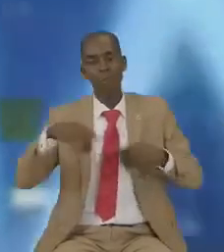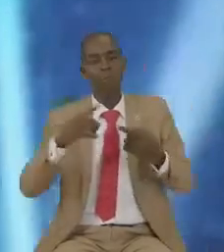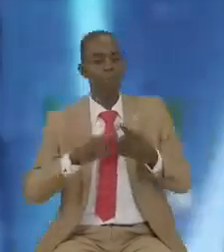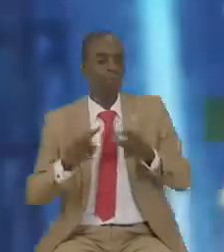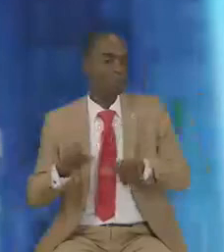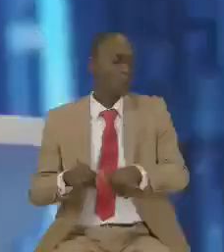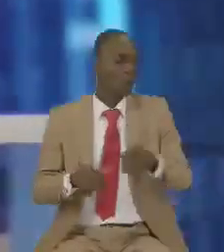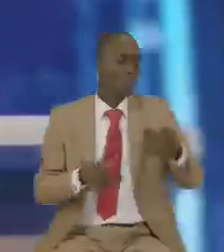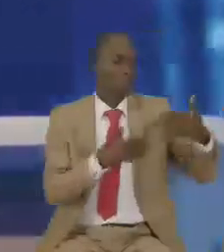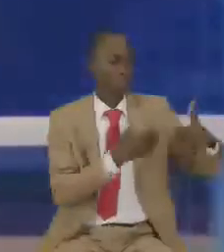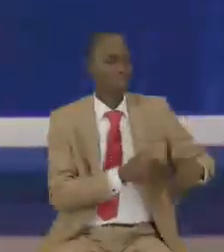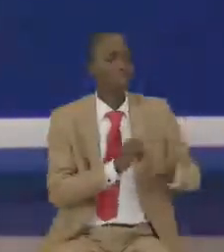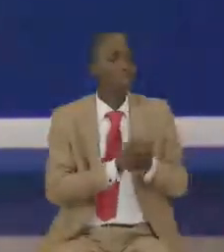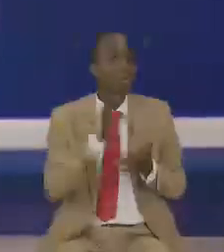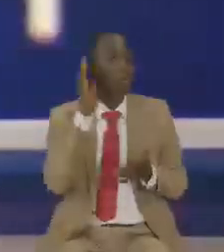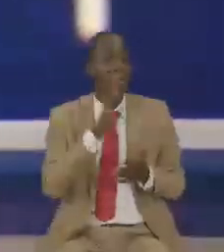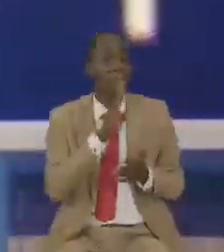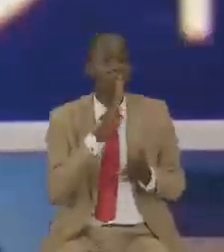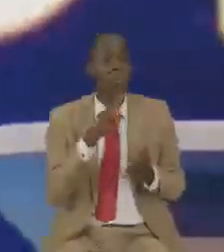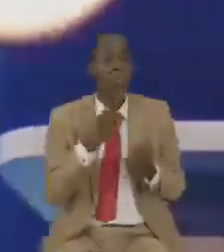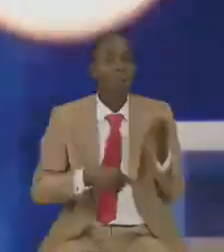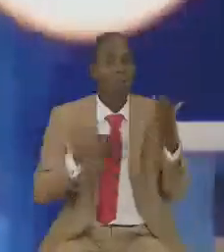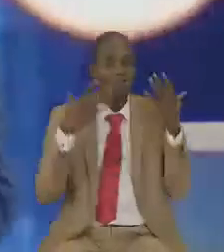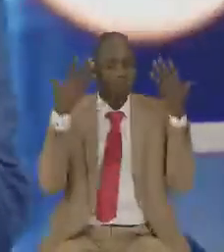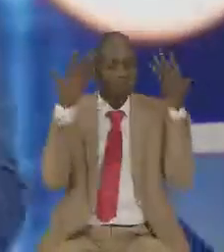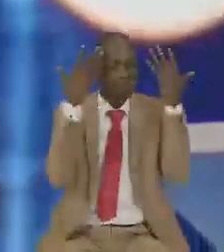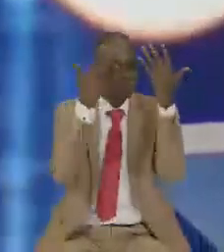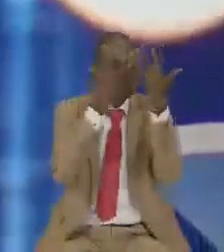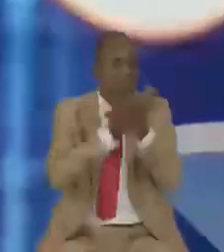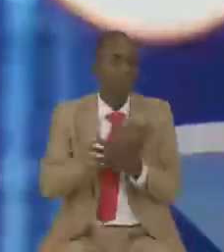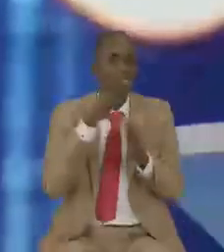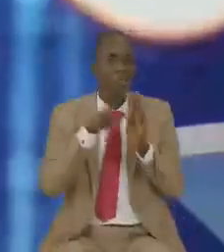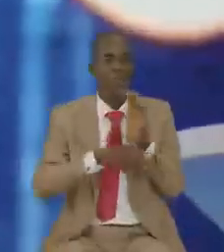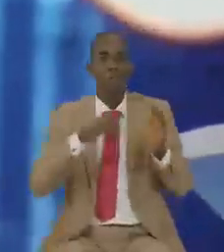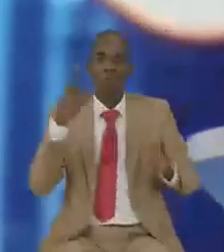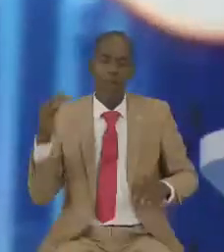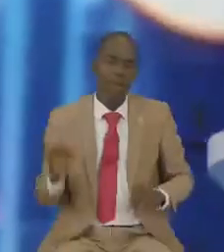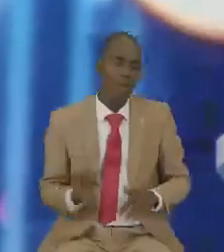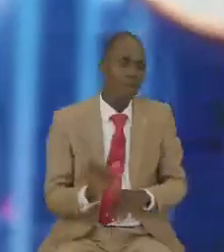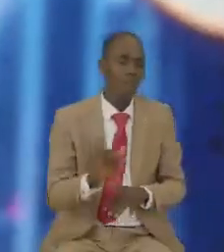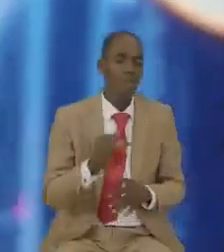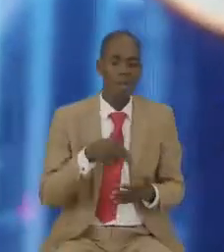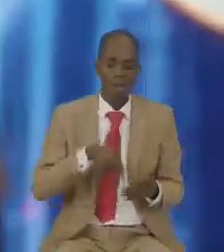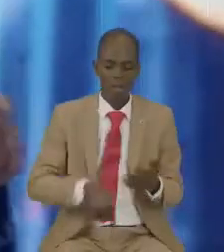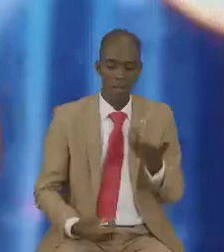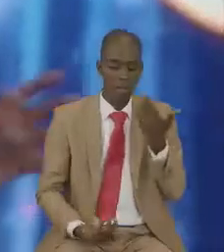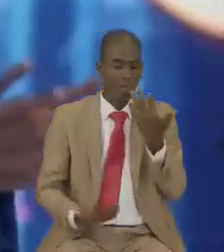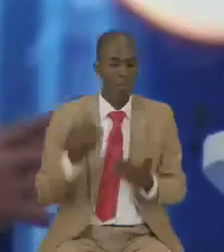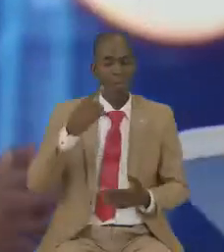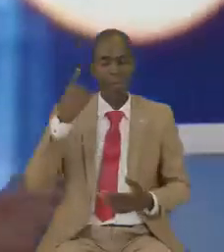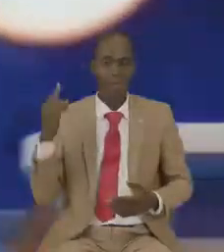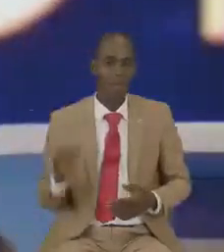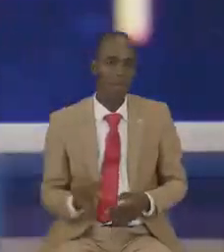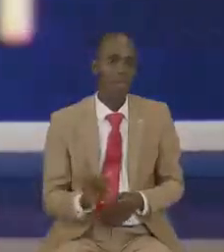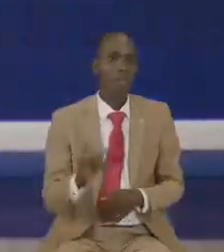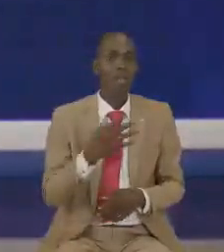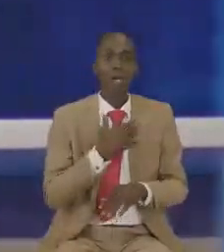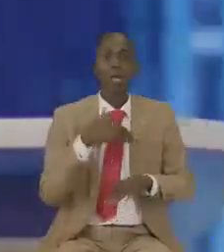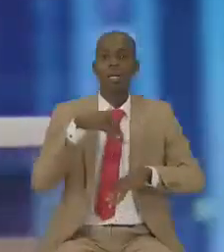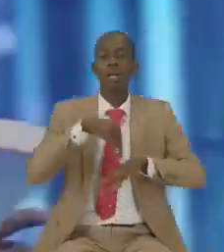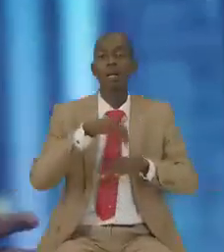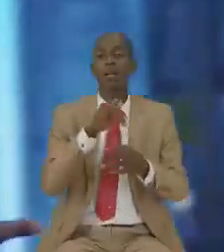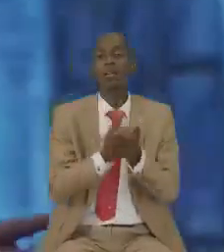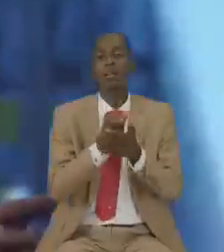is the darkness forever and ever, hellfire forever and ever. And at that